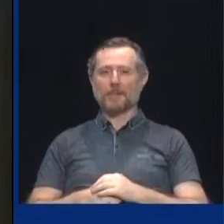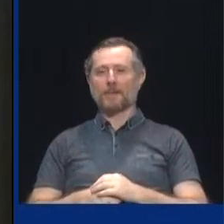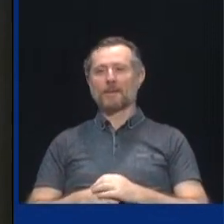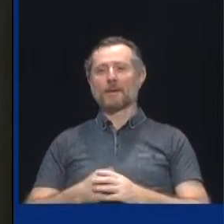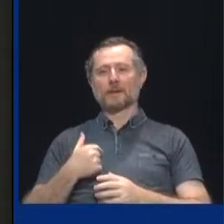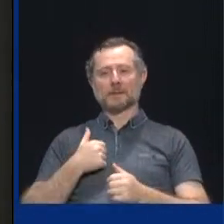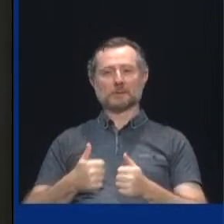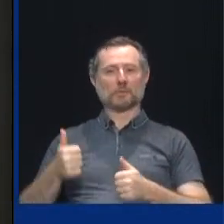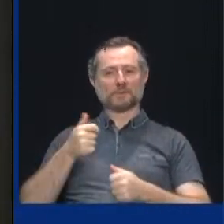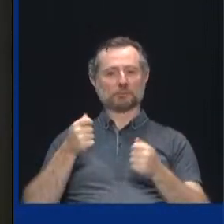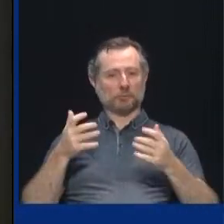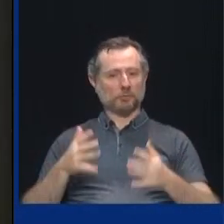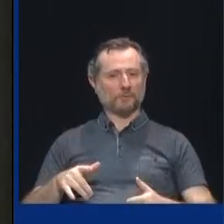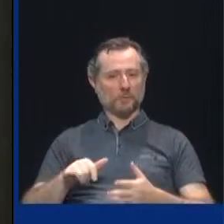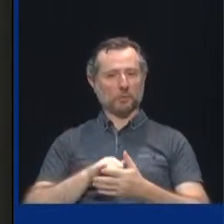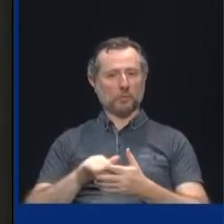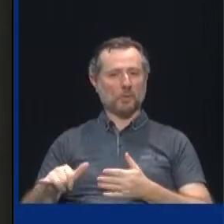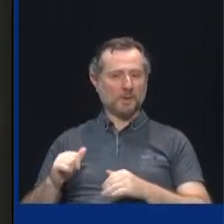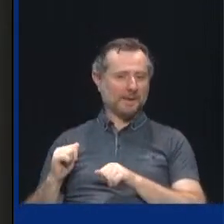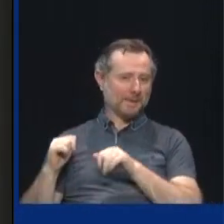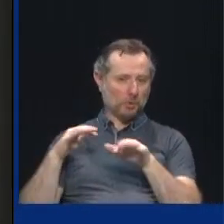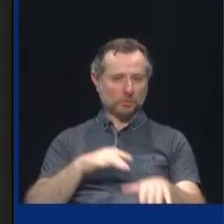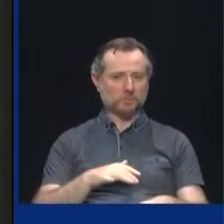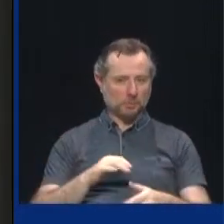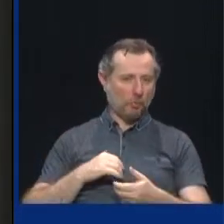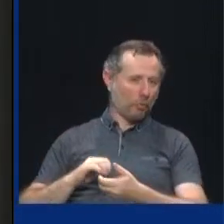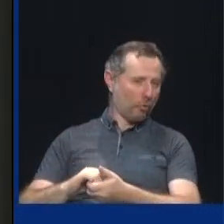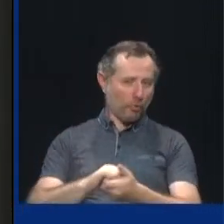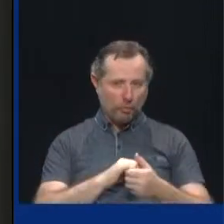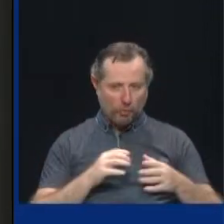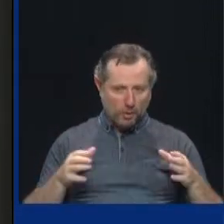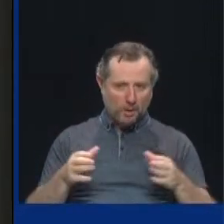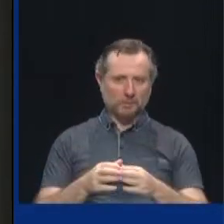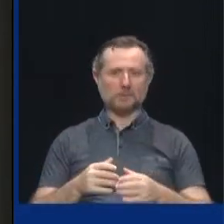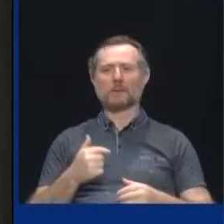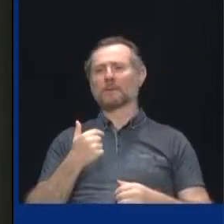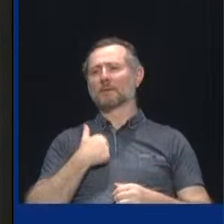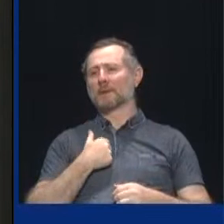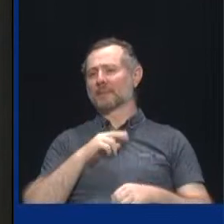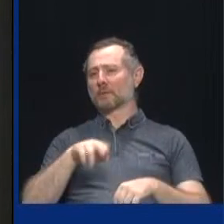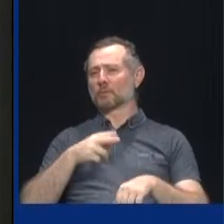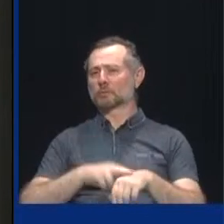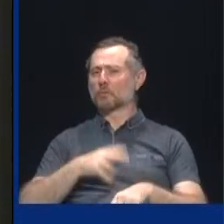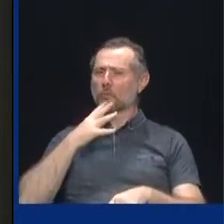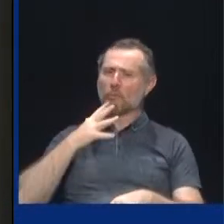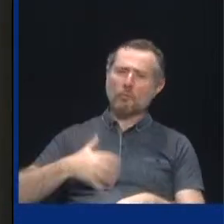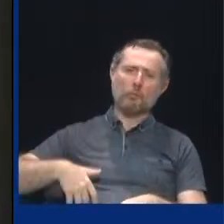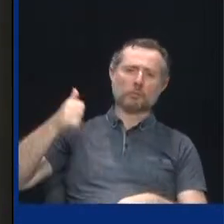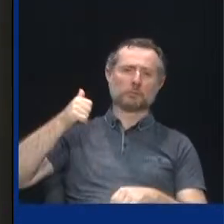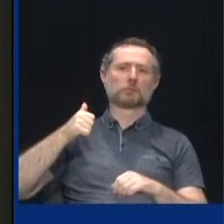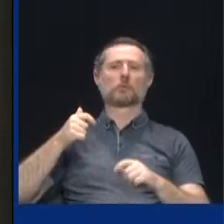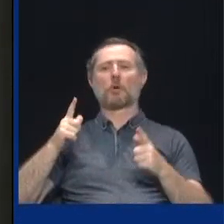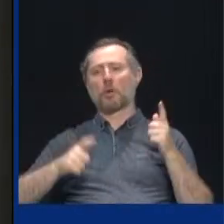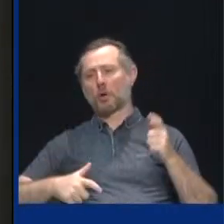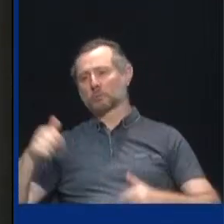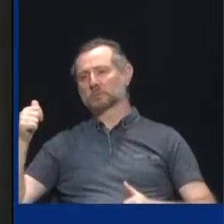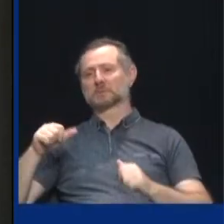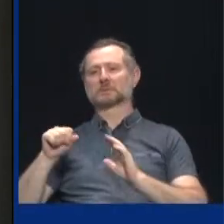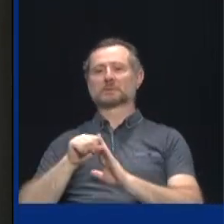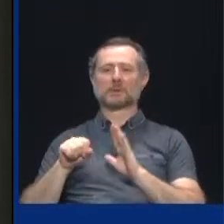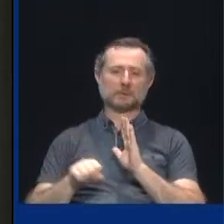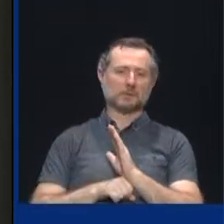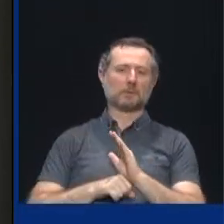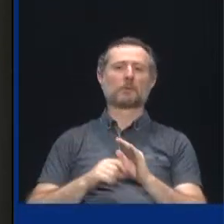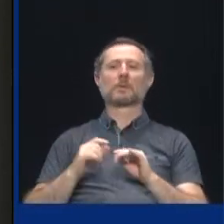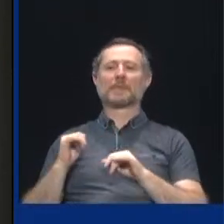Immigration Coalition. We are the nation's largest and oldest statewide immigrant rights organization of its kind.